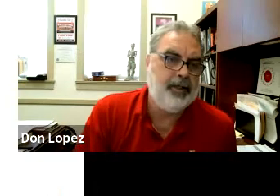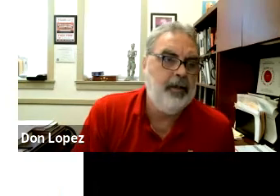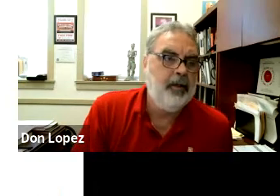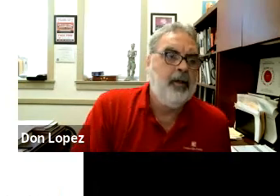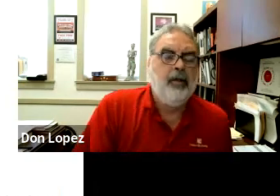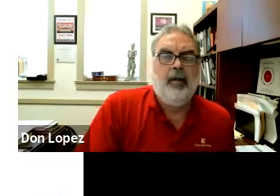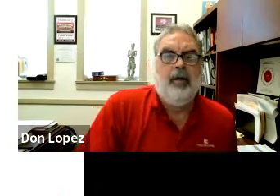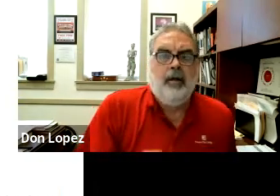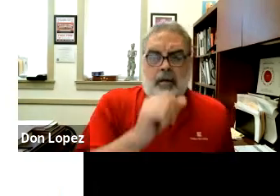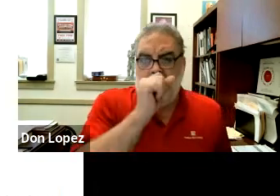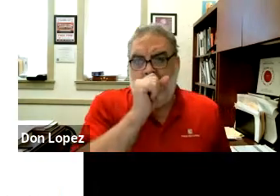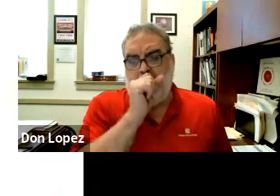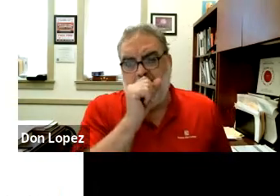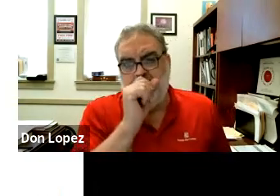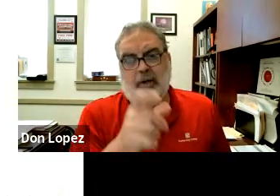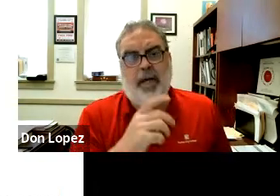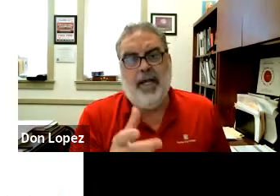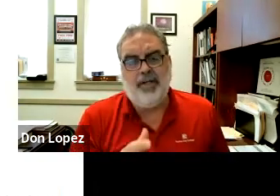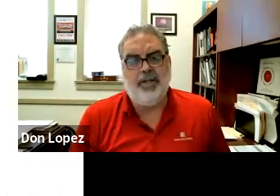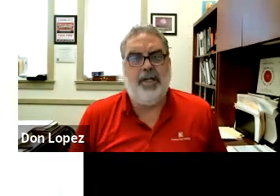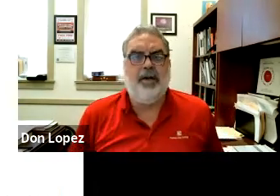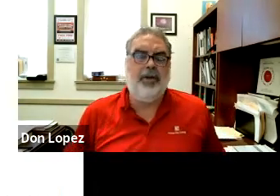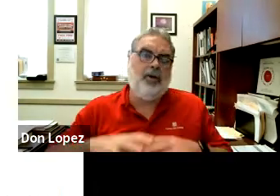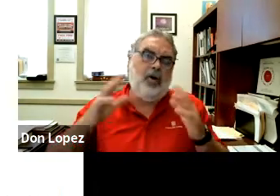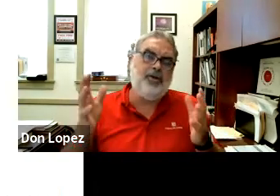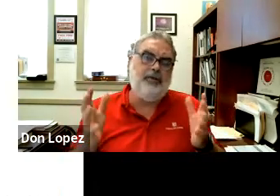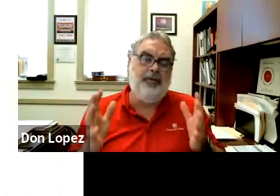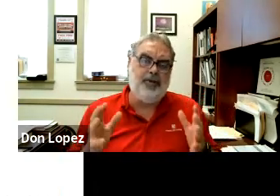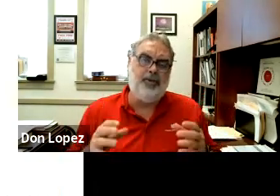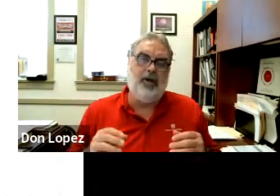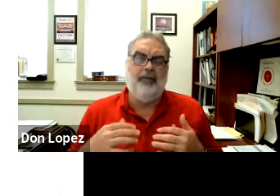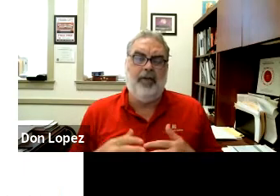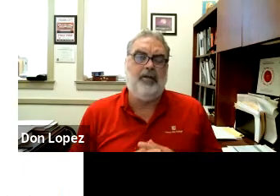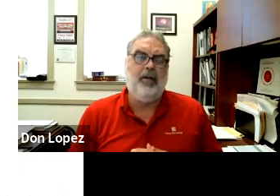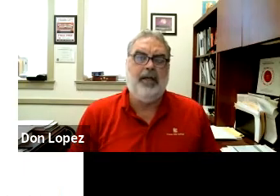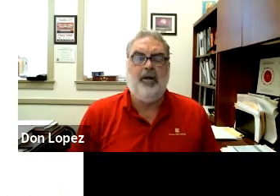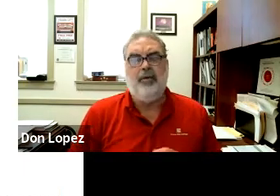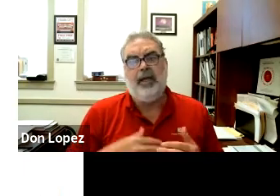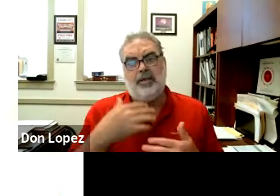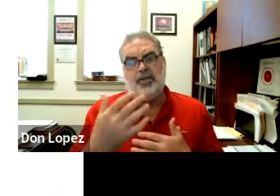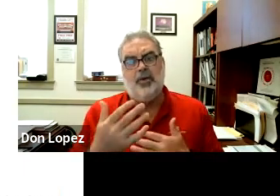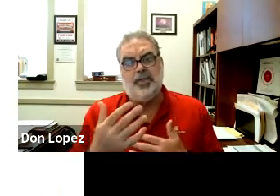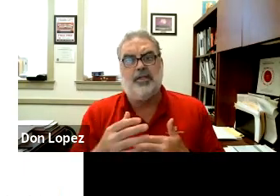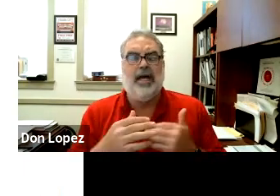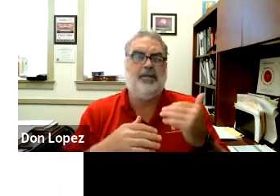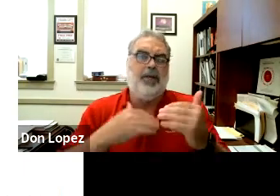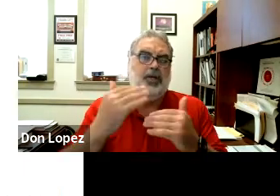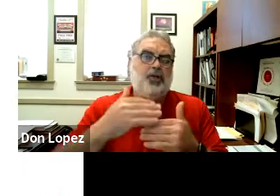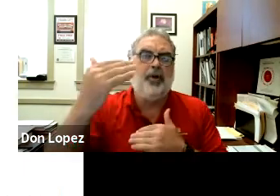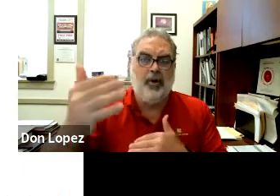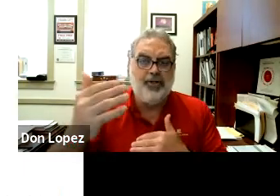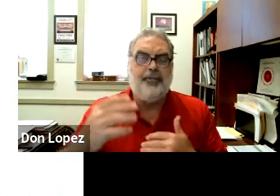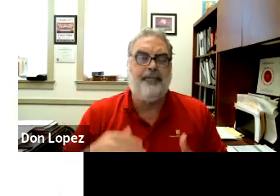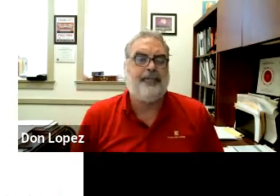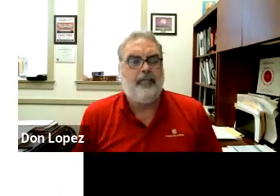whatever it is. But from an accreditation standard, there are larger visions of things like, you know, we need to show success, we need to